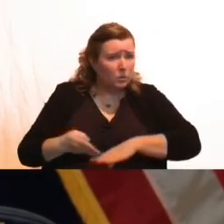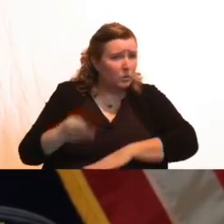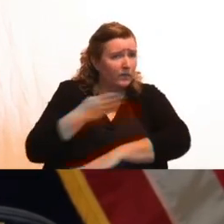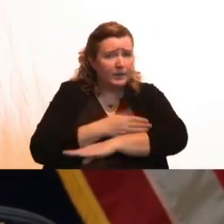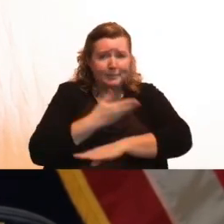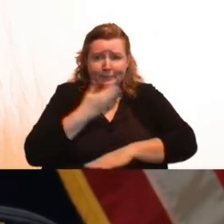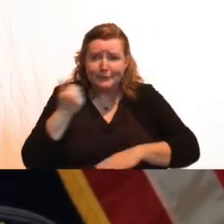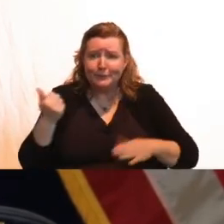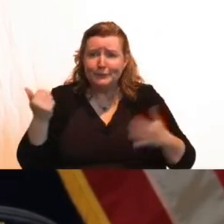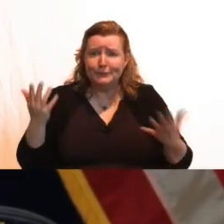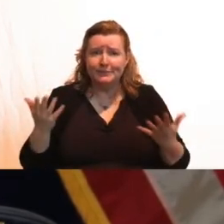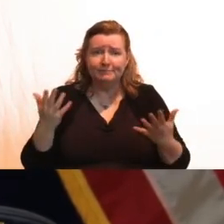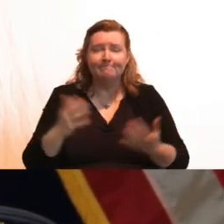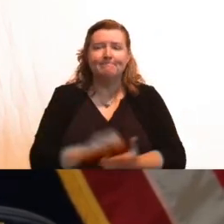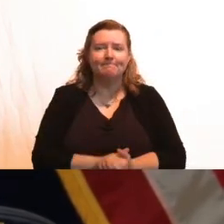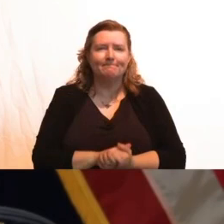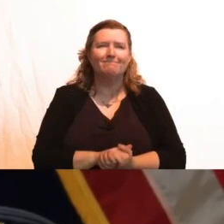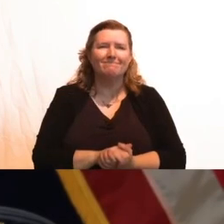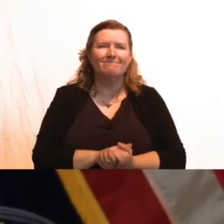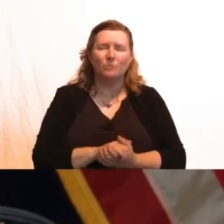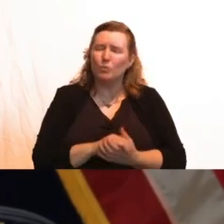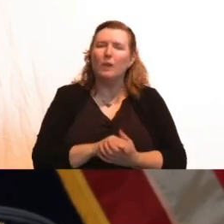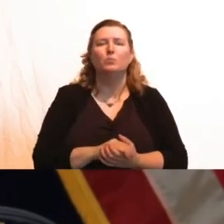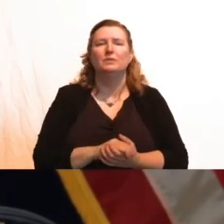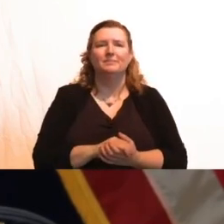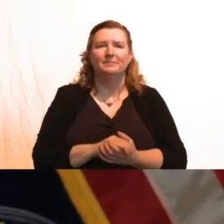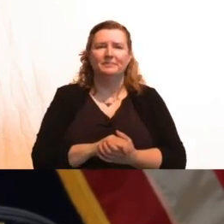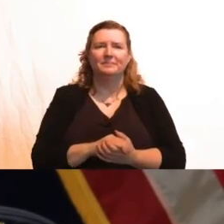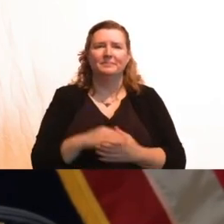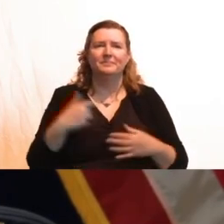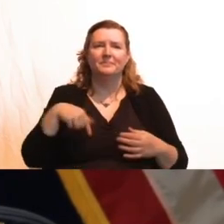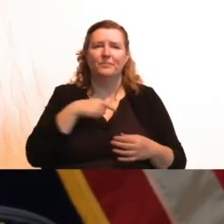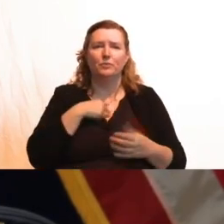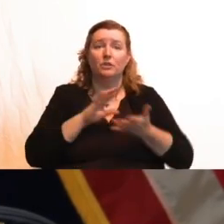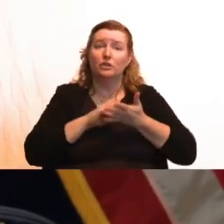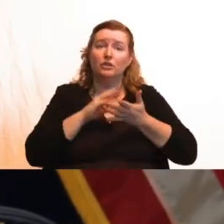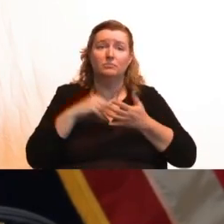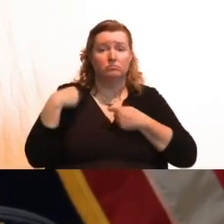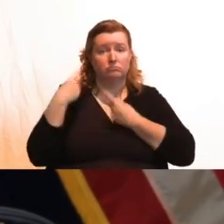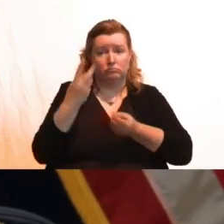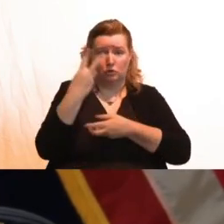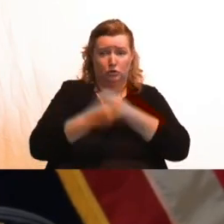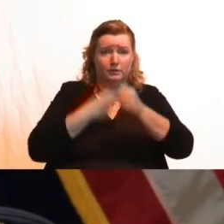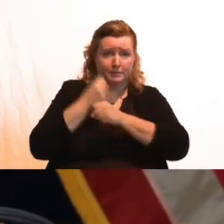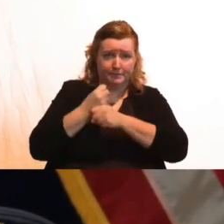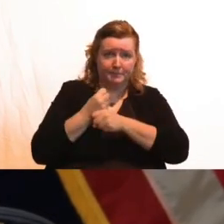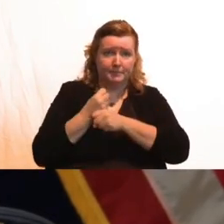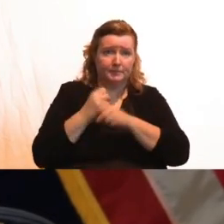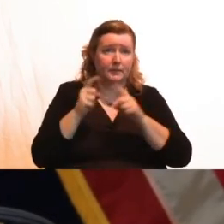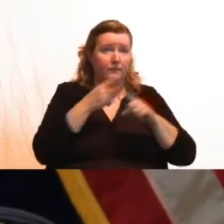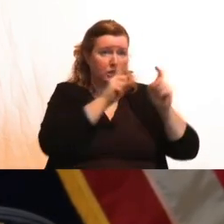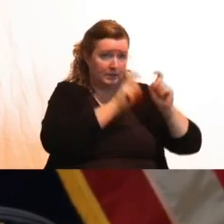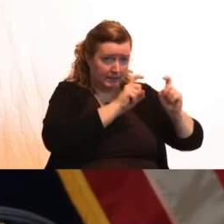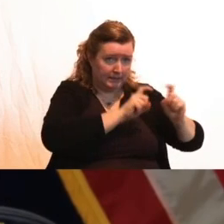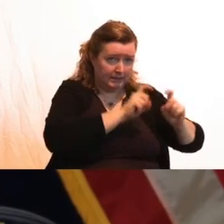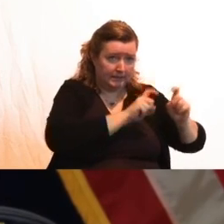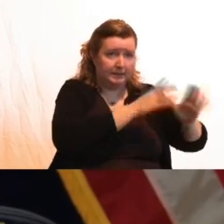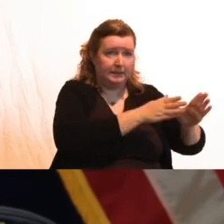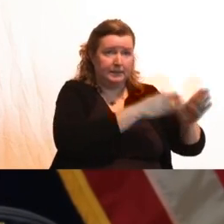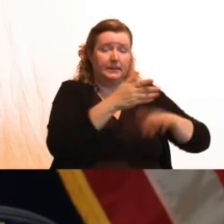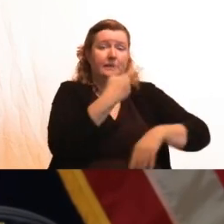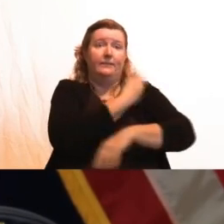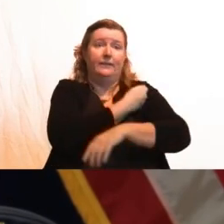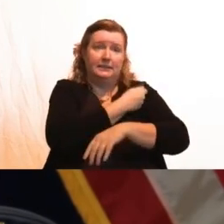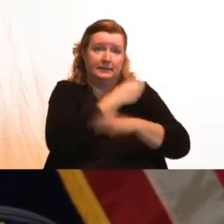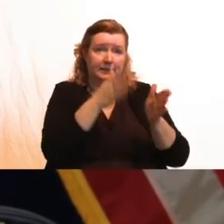across anything: testing, vaccinations, mortuary affairs, hospital capacities, just-in-time training, increase in